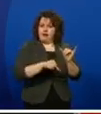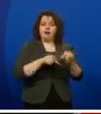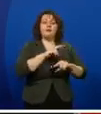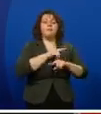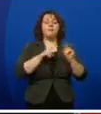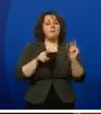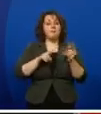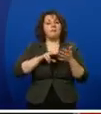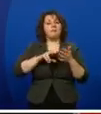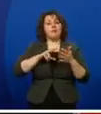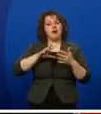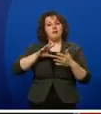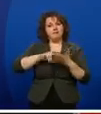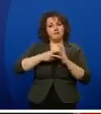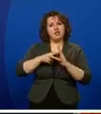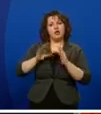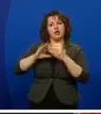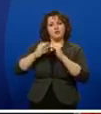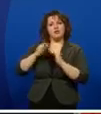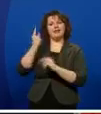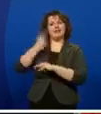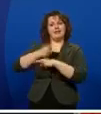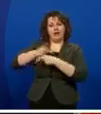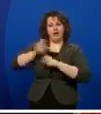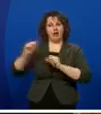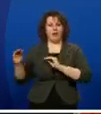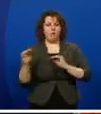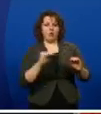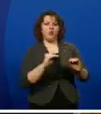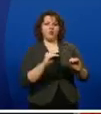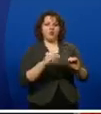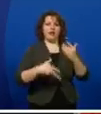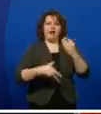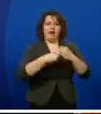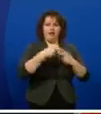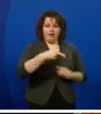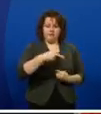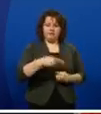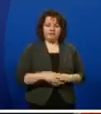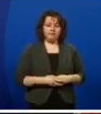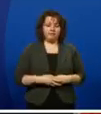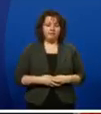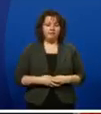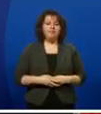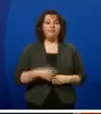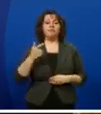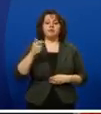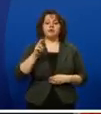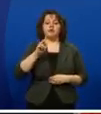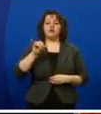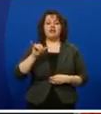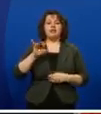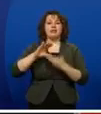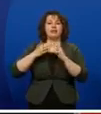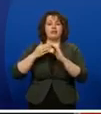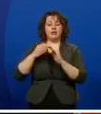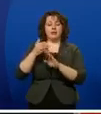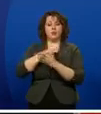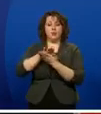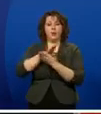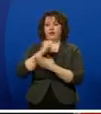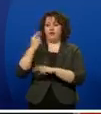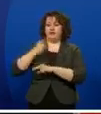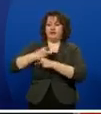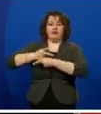also allow the community daycare to relocate into the building. Both the Grundy Community Preschool and Daycare